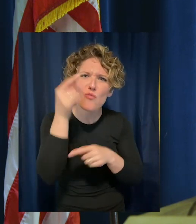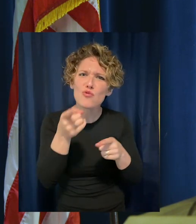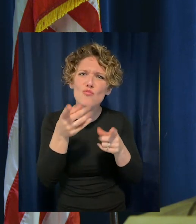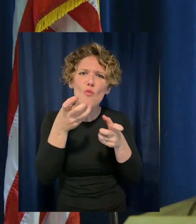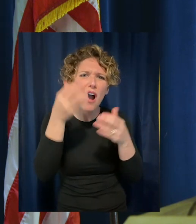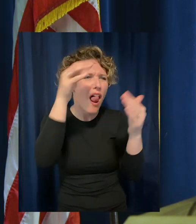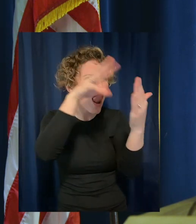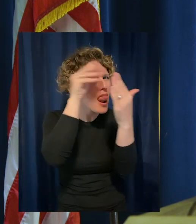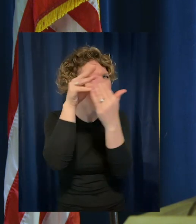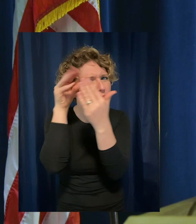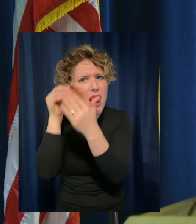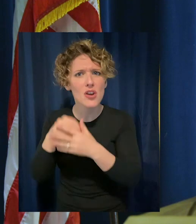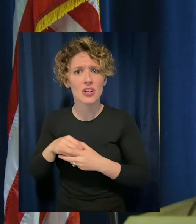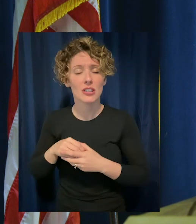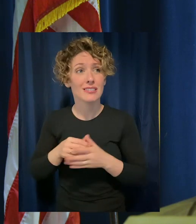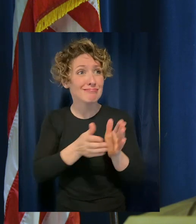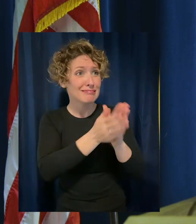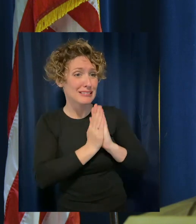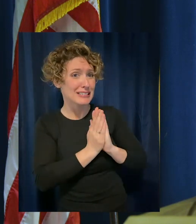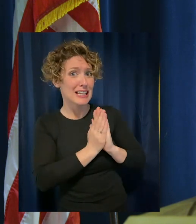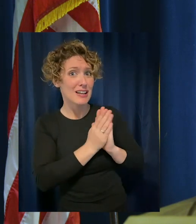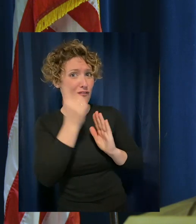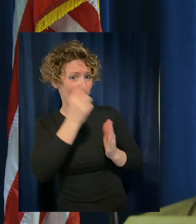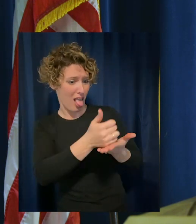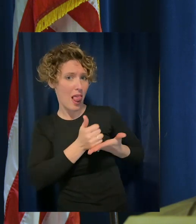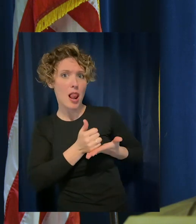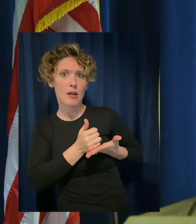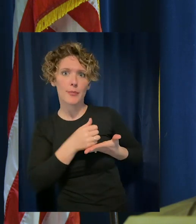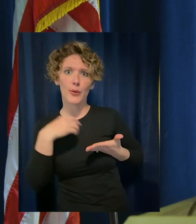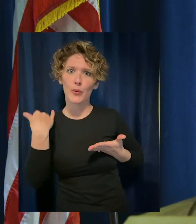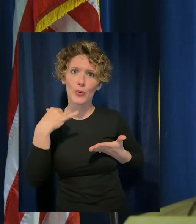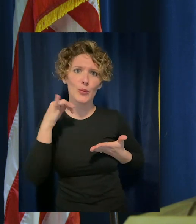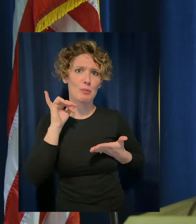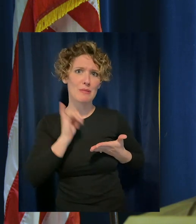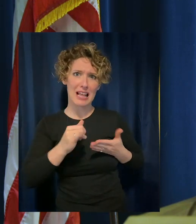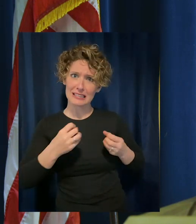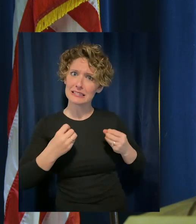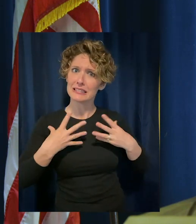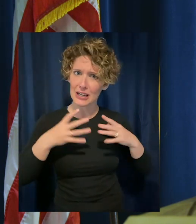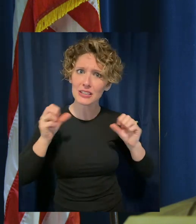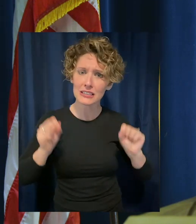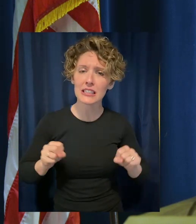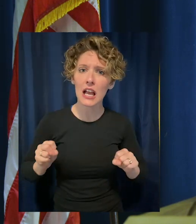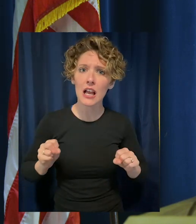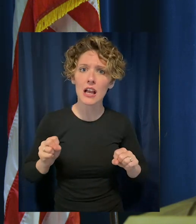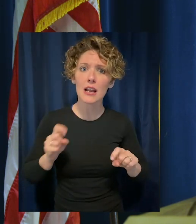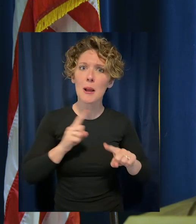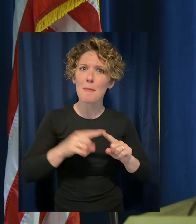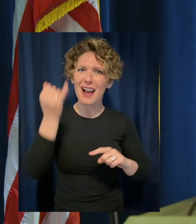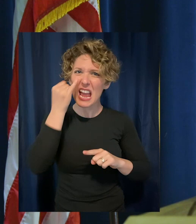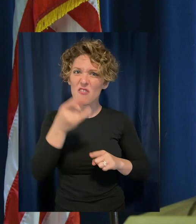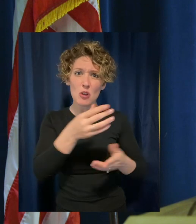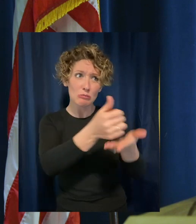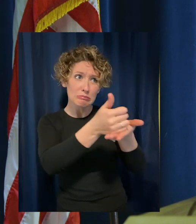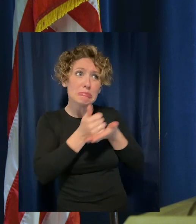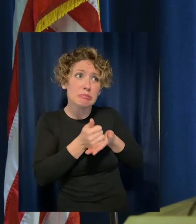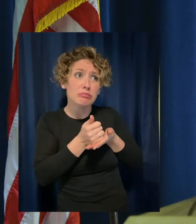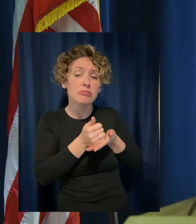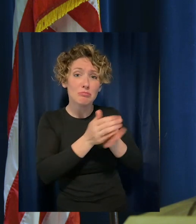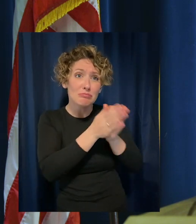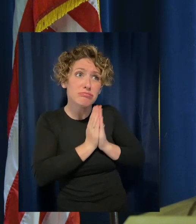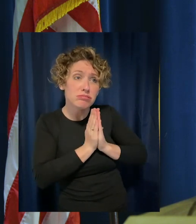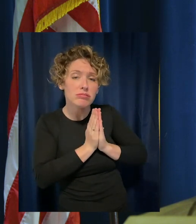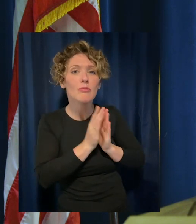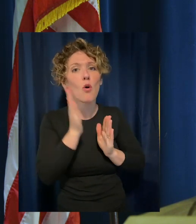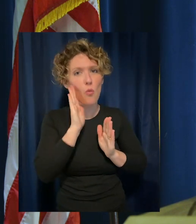Asking for help takes courage, builds character and confidence, and garners respect. Last, you actually